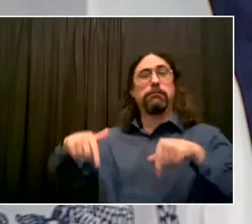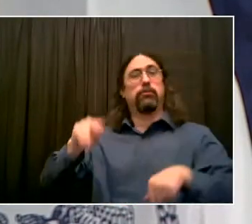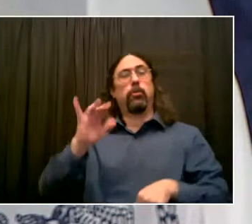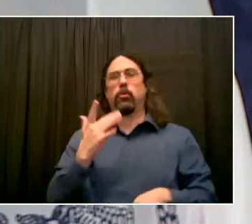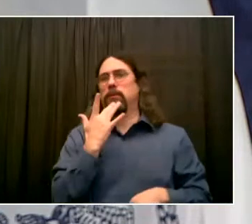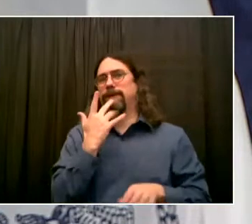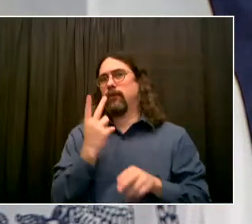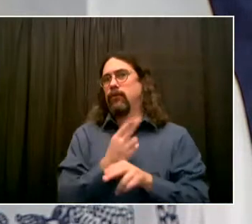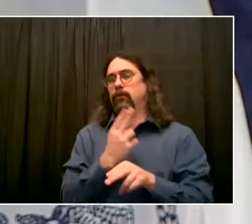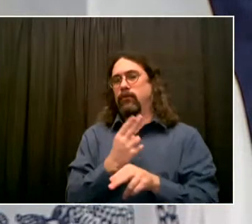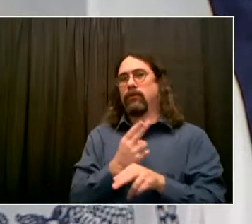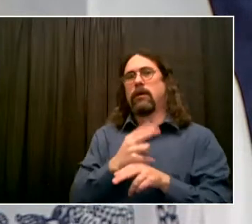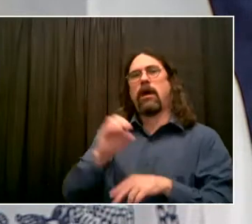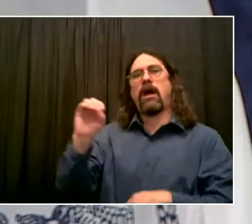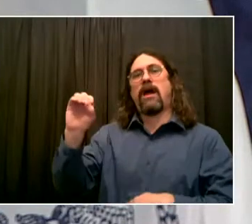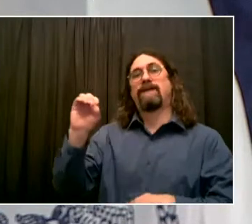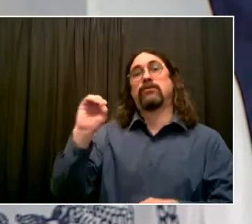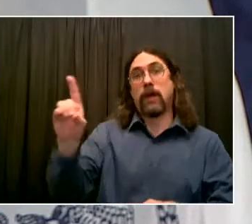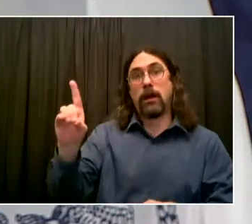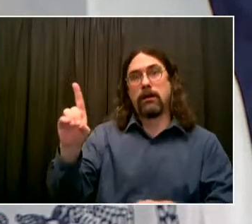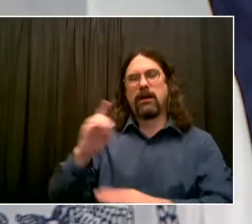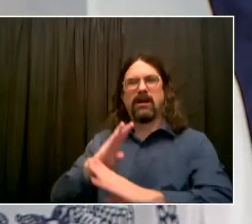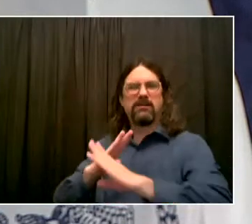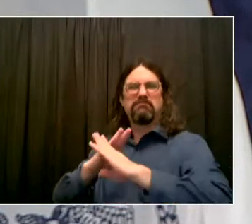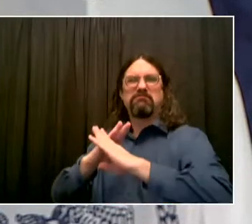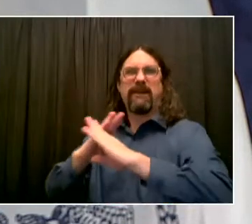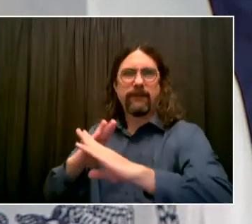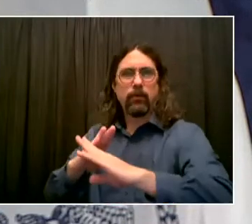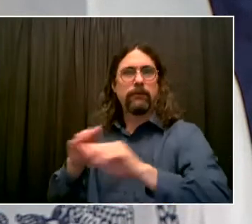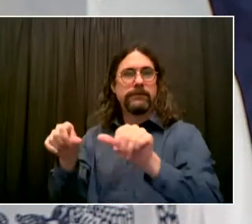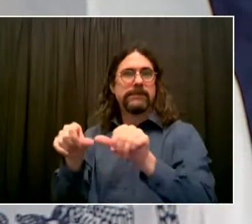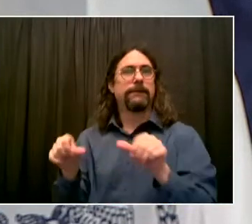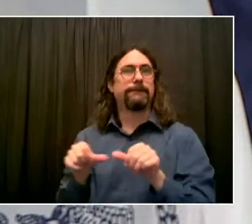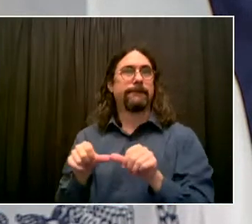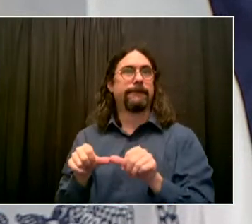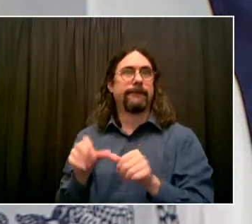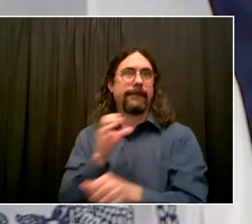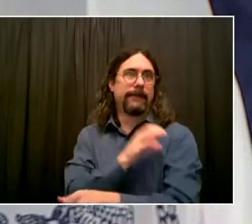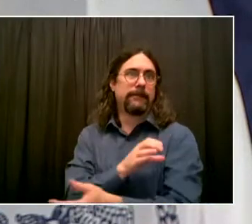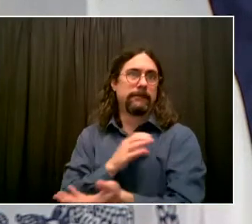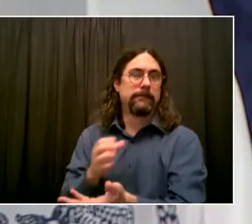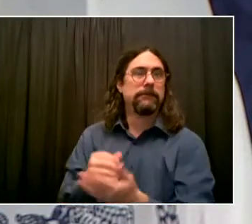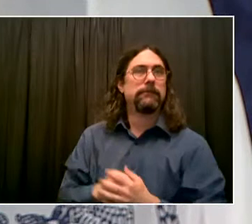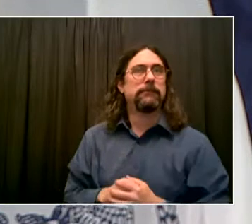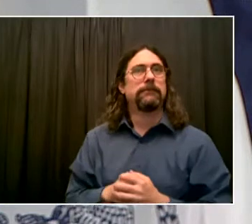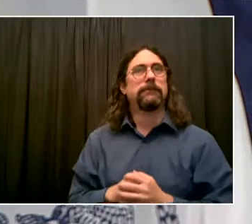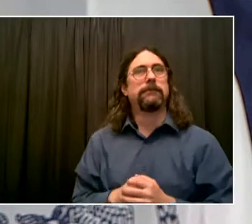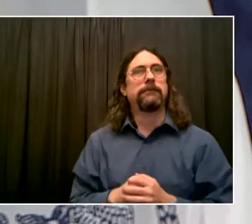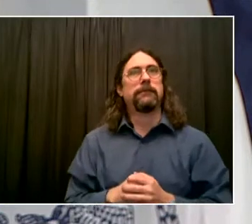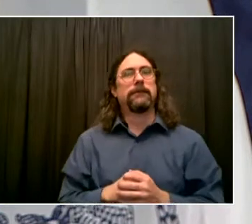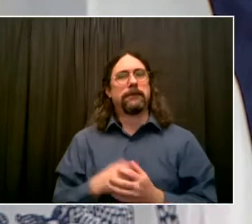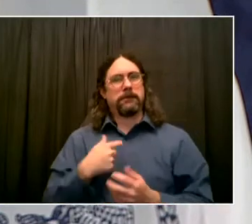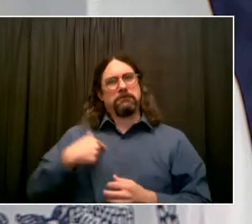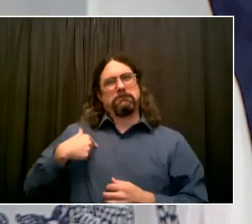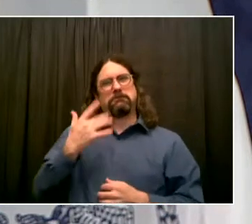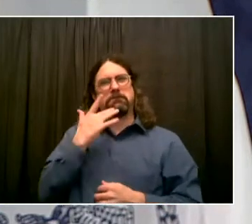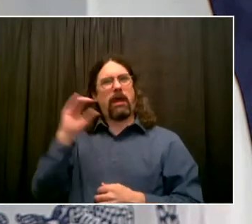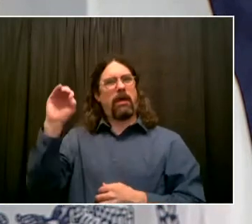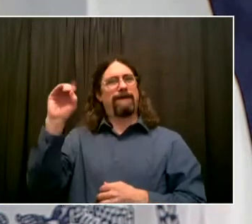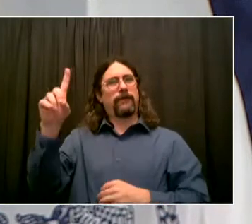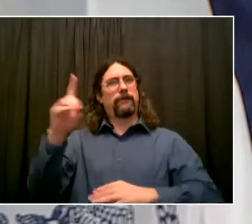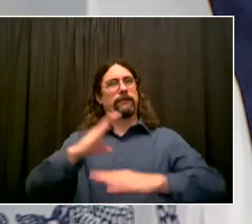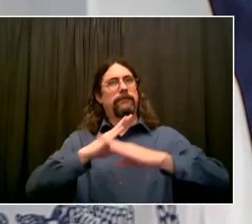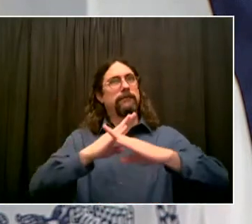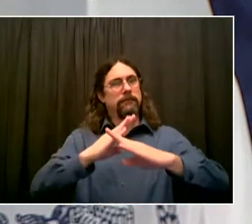often be using drugs, but with this approach, their lives are saved and they get an opportunity to be connected to substance